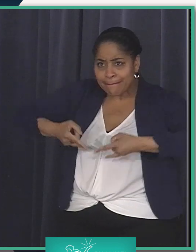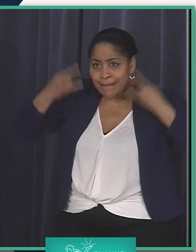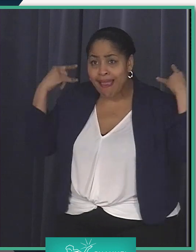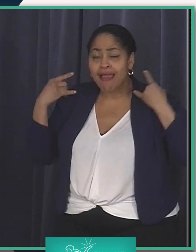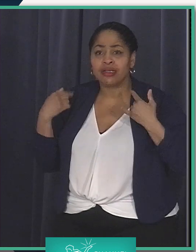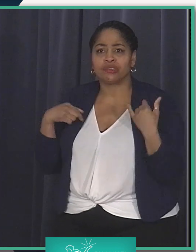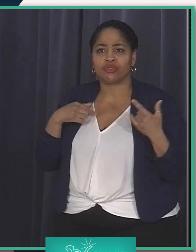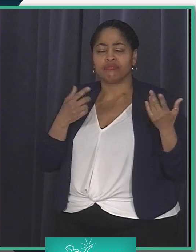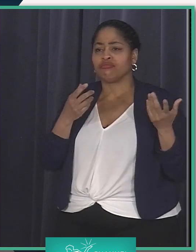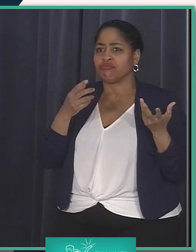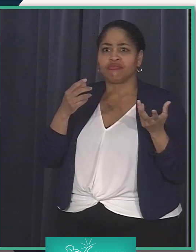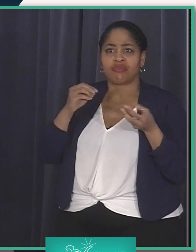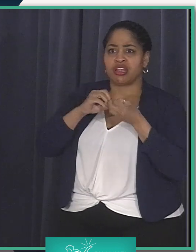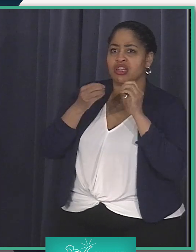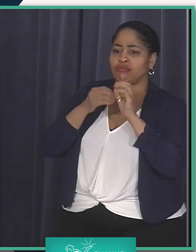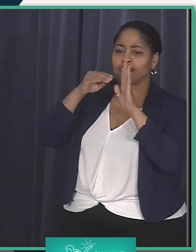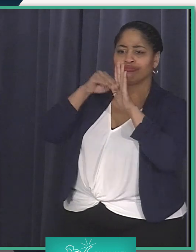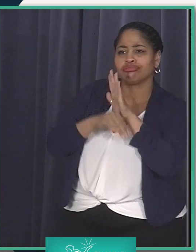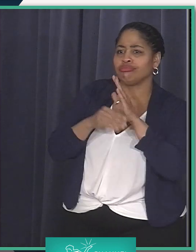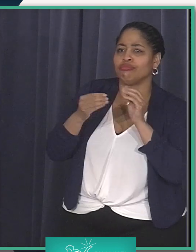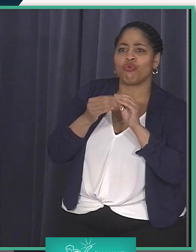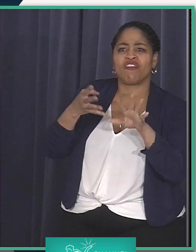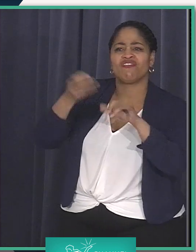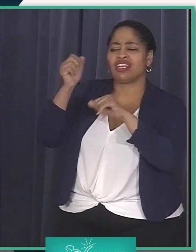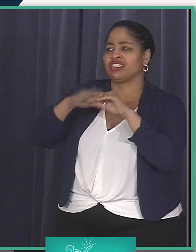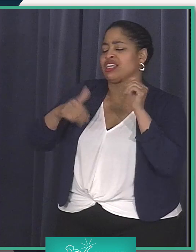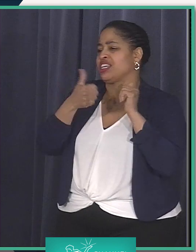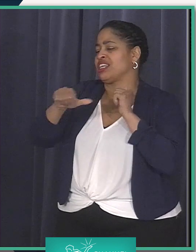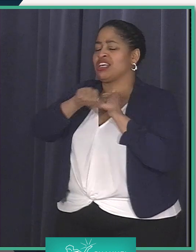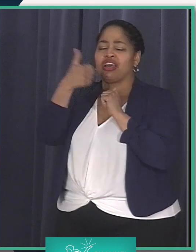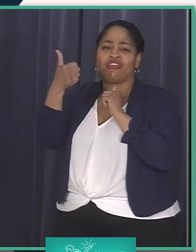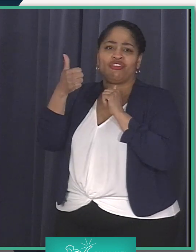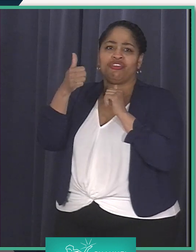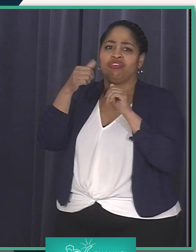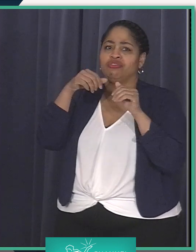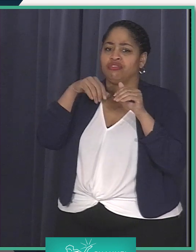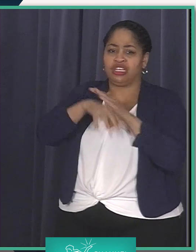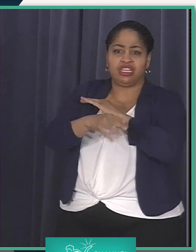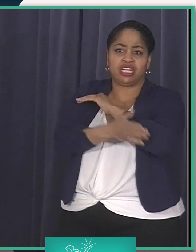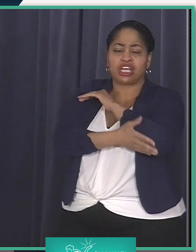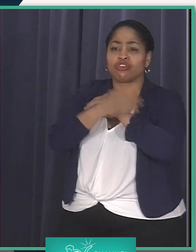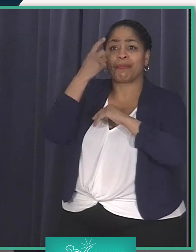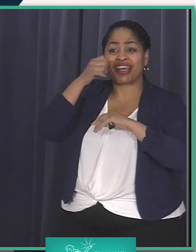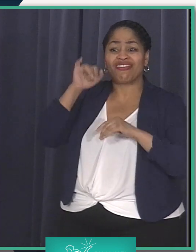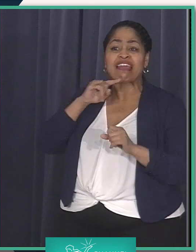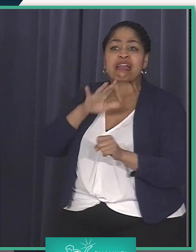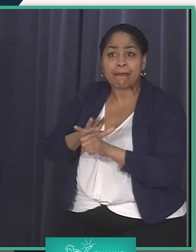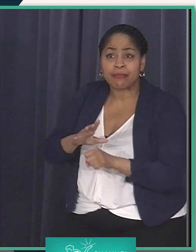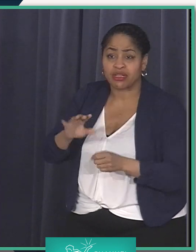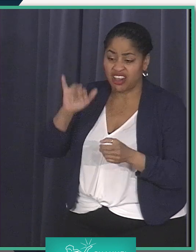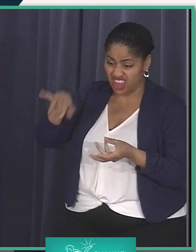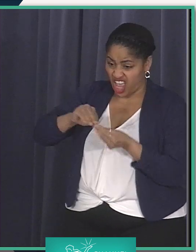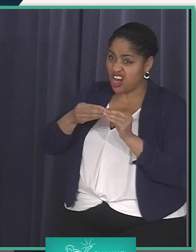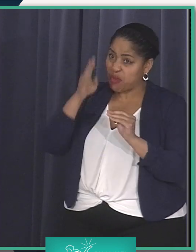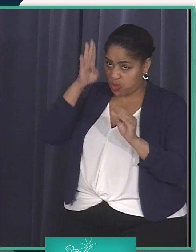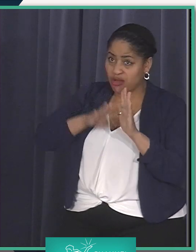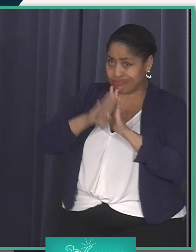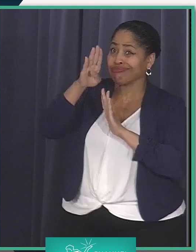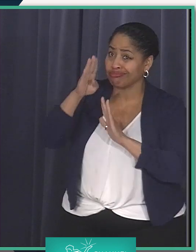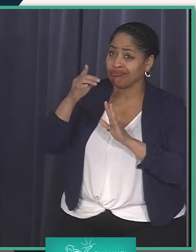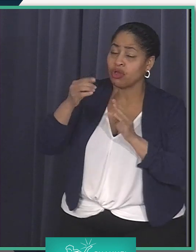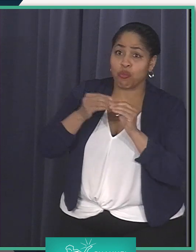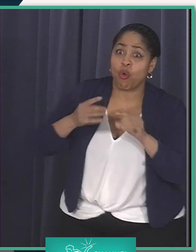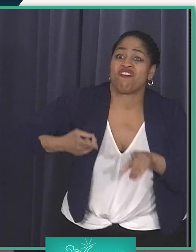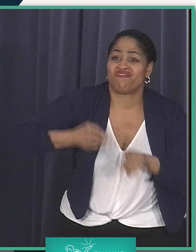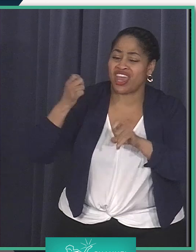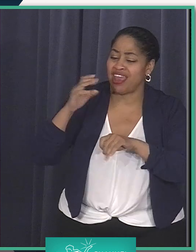We brought this down at a rate probably faster than any city in the country because of that commitment. It will go up faster than any